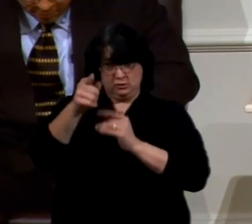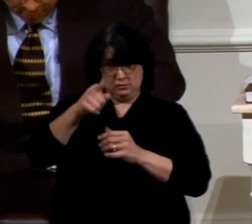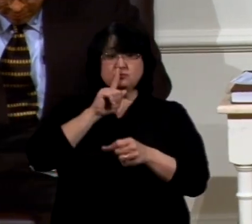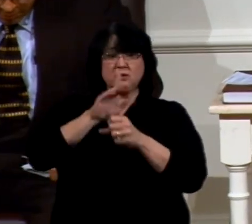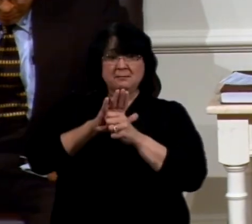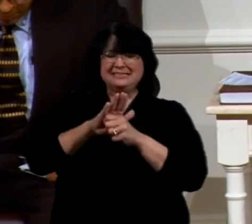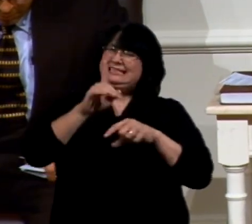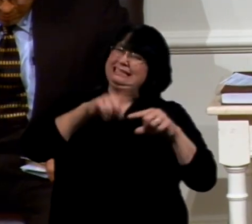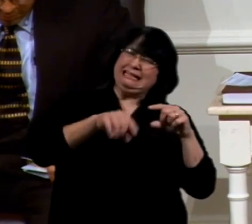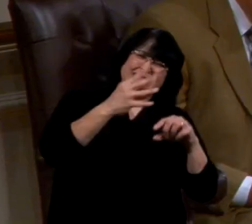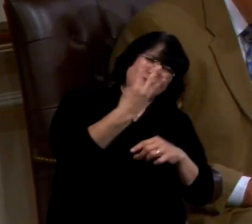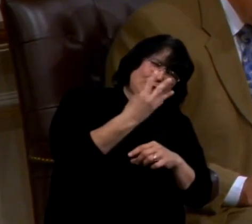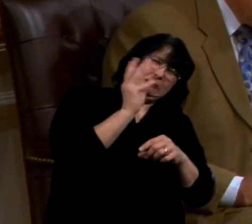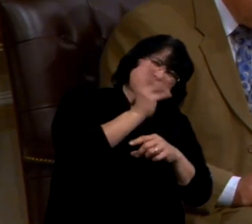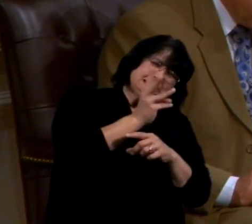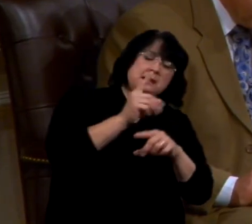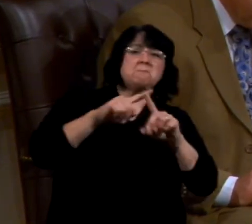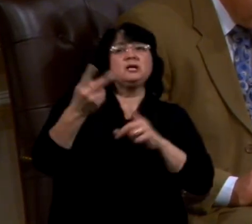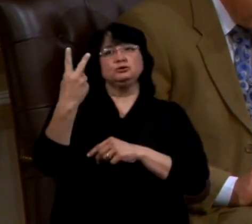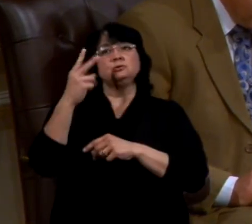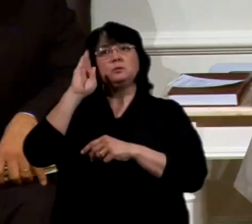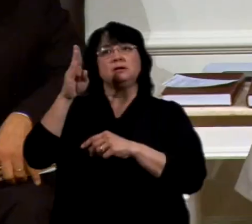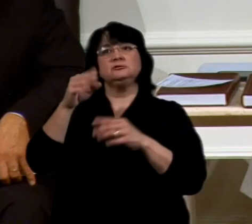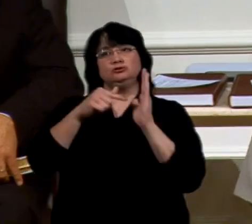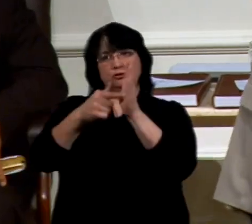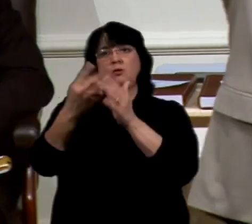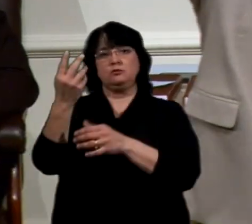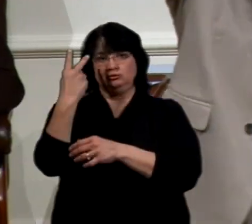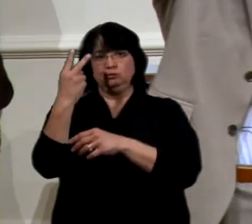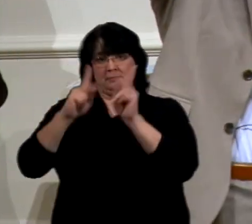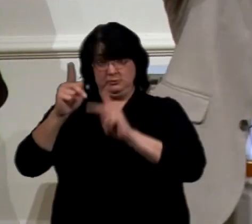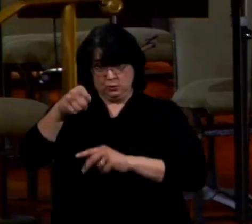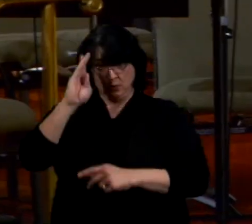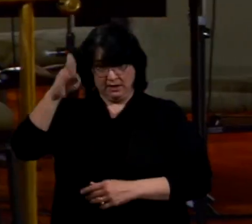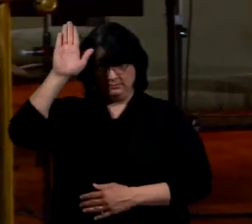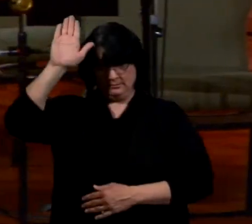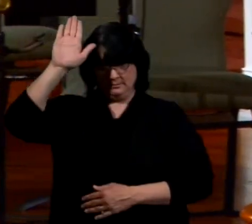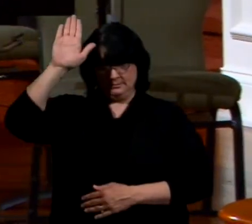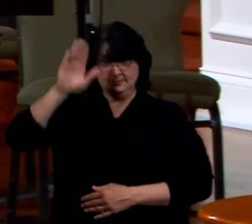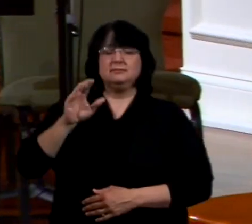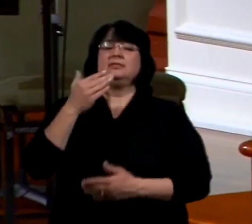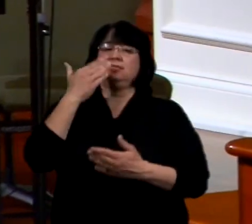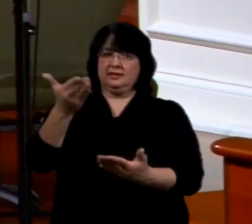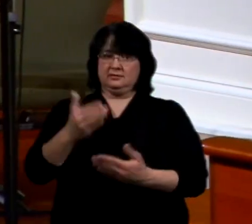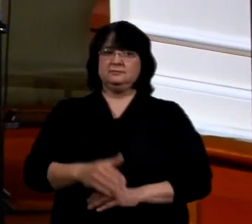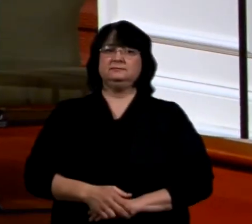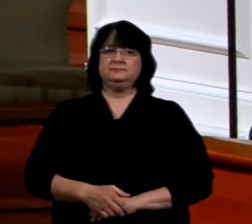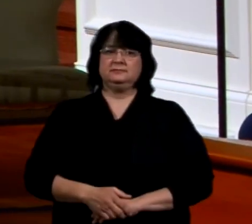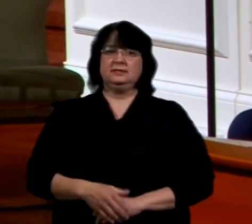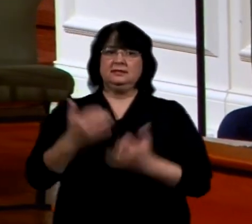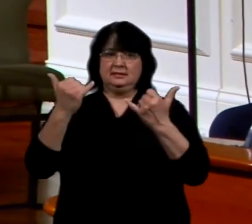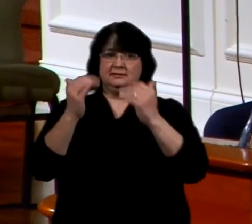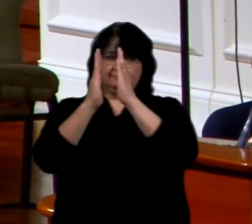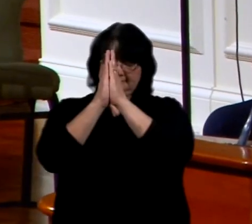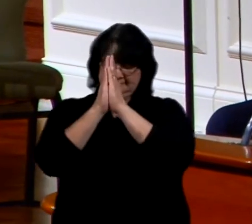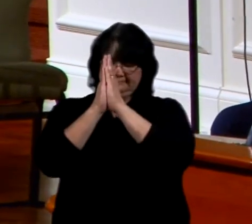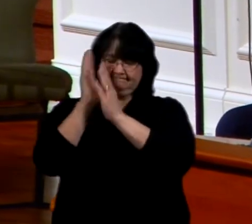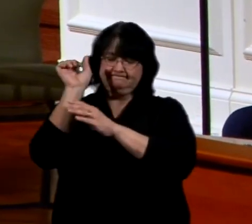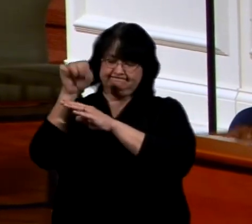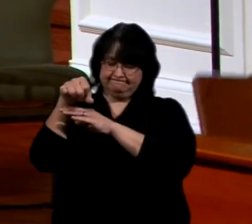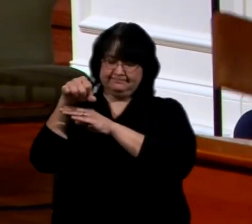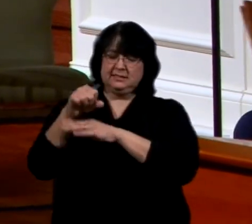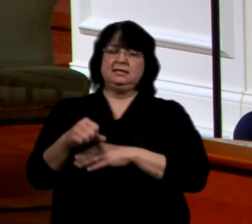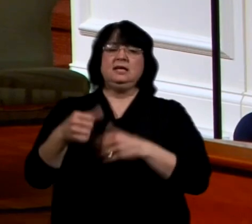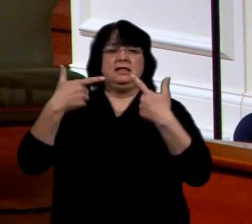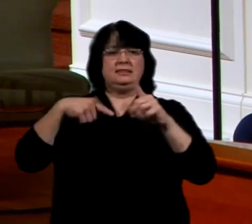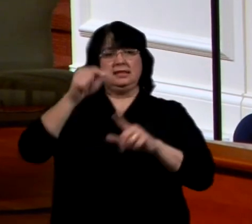tonight. I can't do four, but I'm going to do two. Can I see your hand? Thank you. Heads are bowed, eyes are closed. I'm going to let these gentlemen